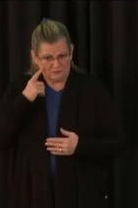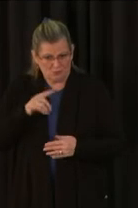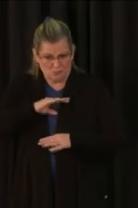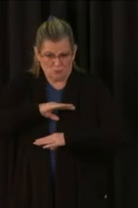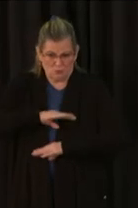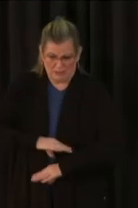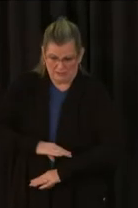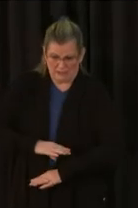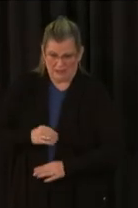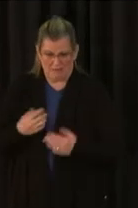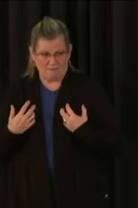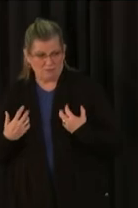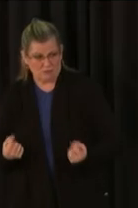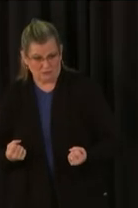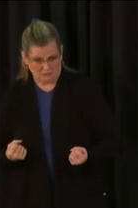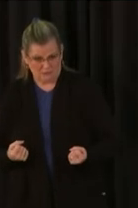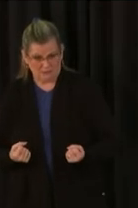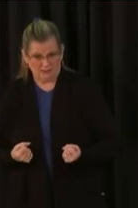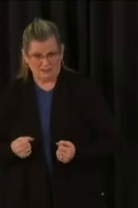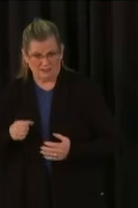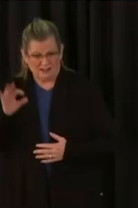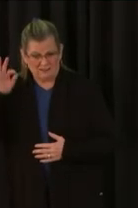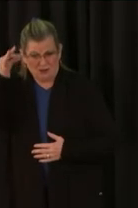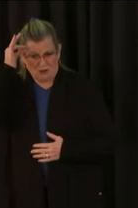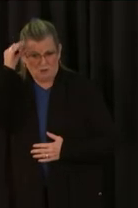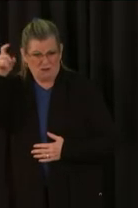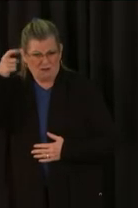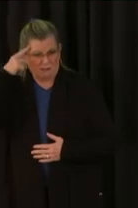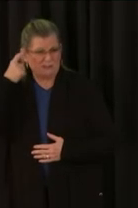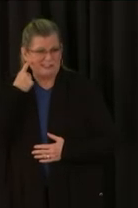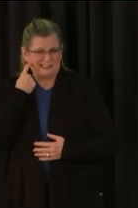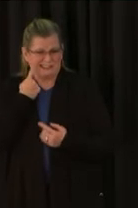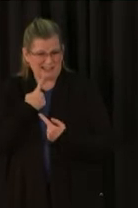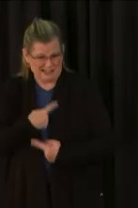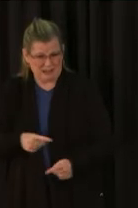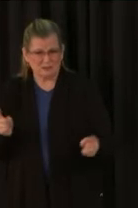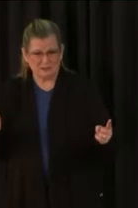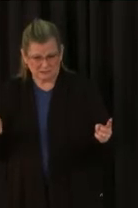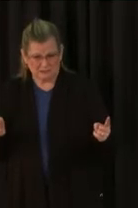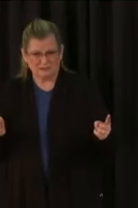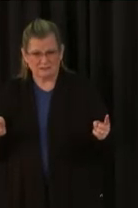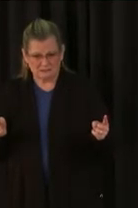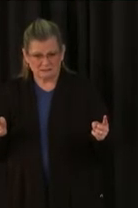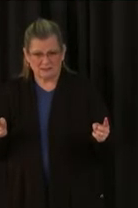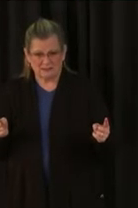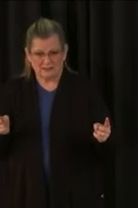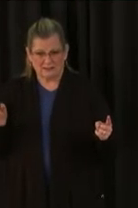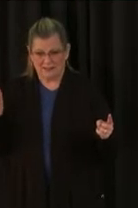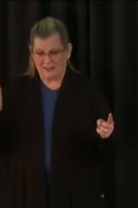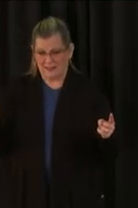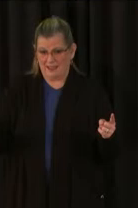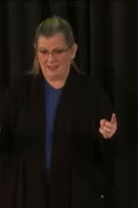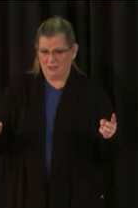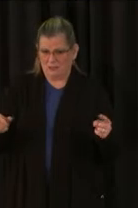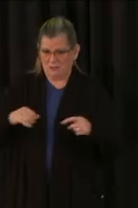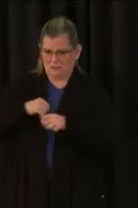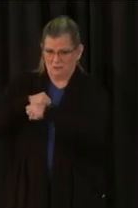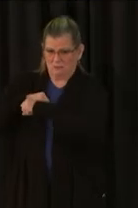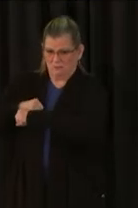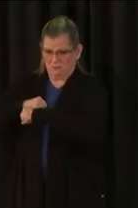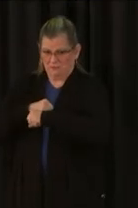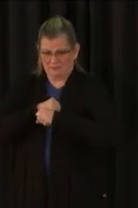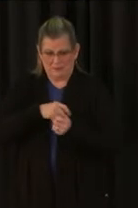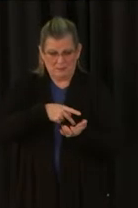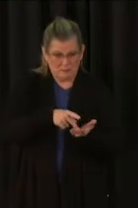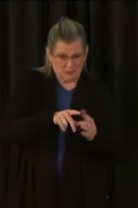efforts, the federal government announced earlier that the